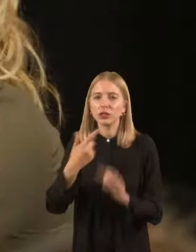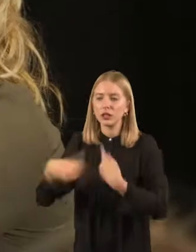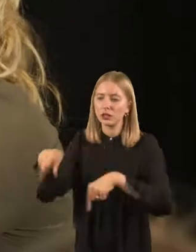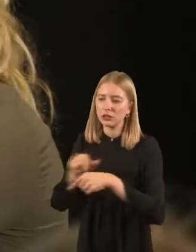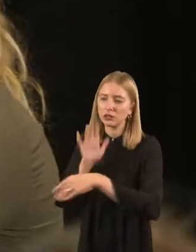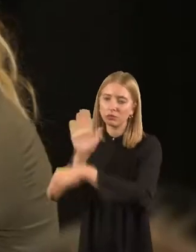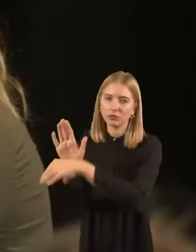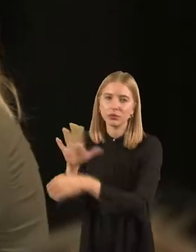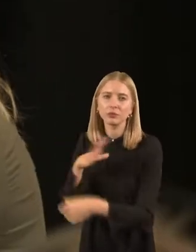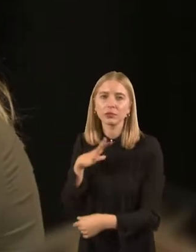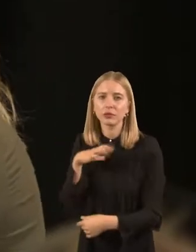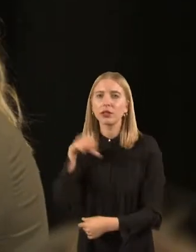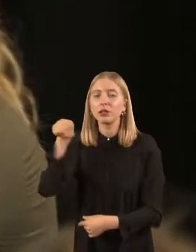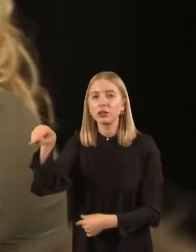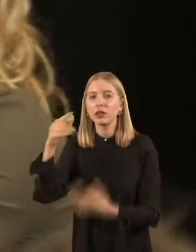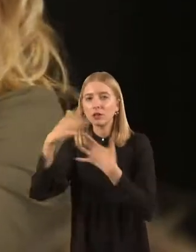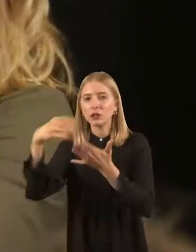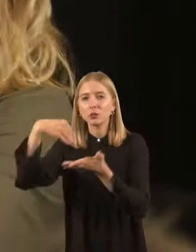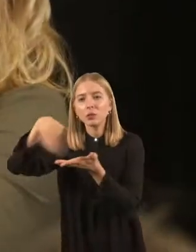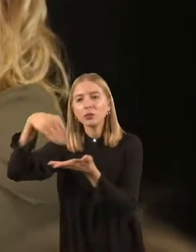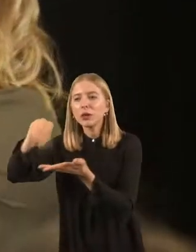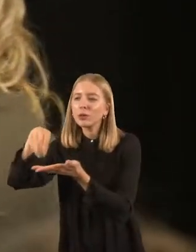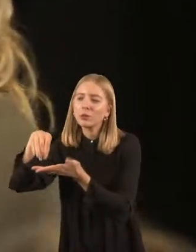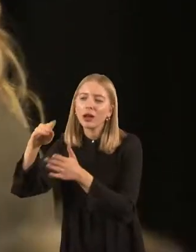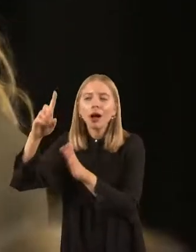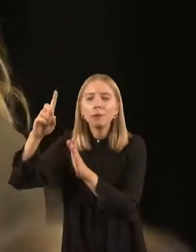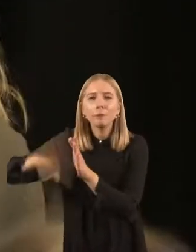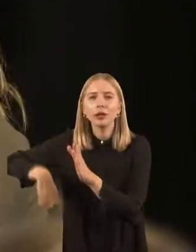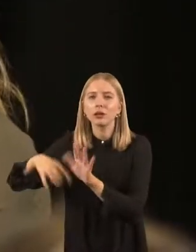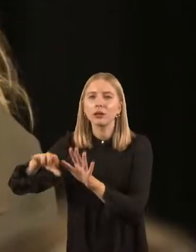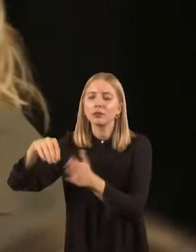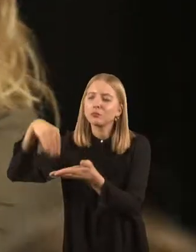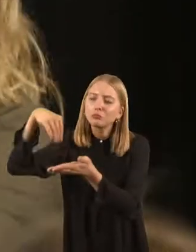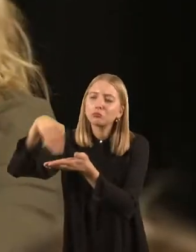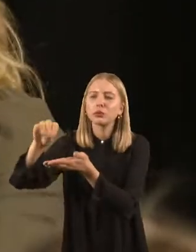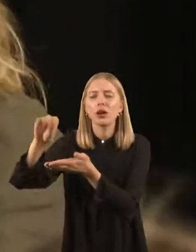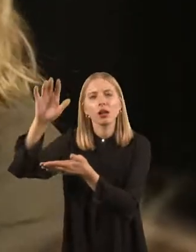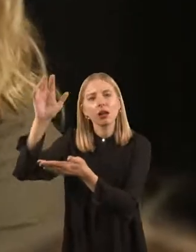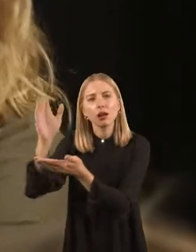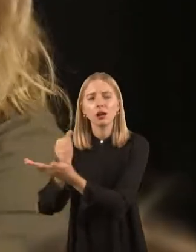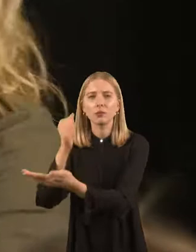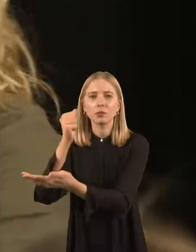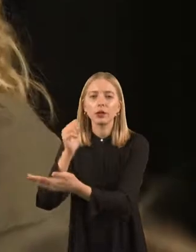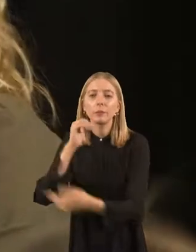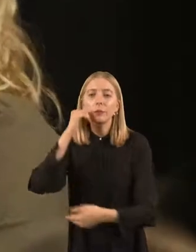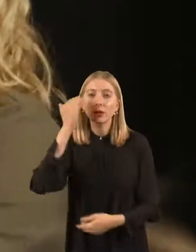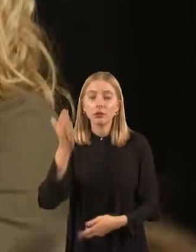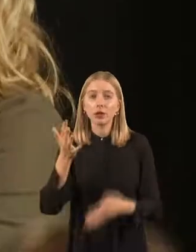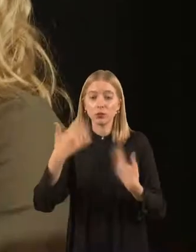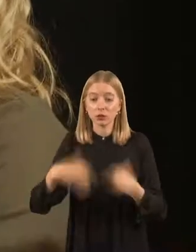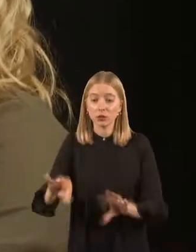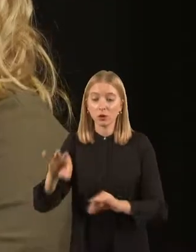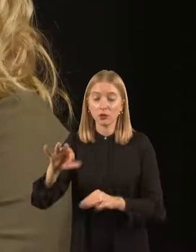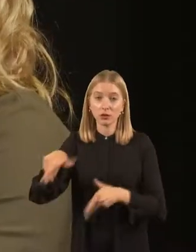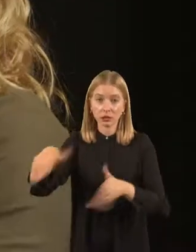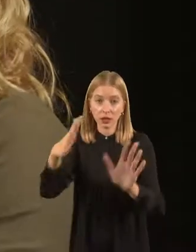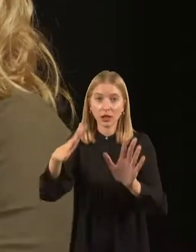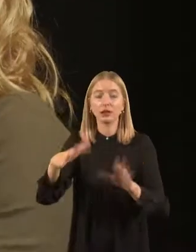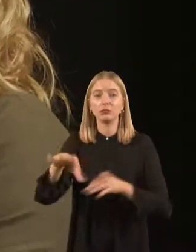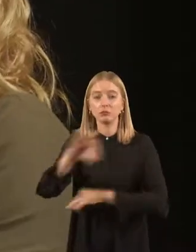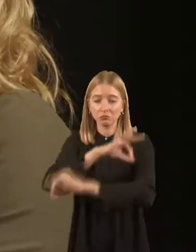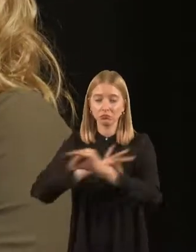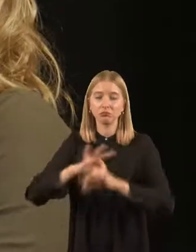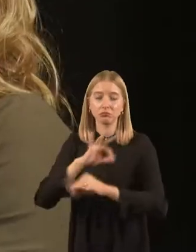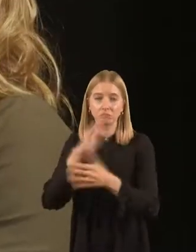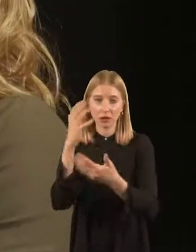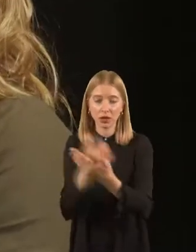and implement them are very clumsy. For example, the mayor might give a task to a certain